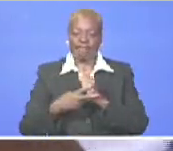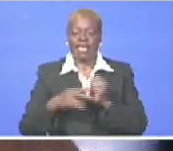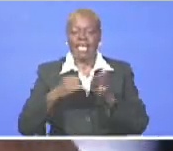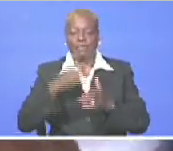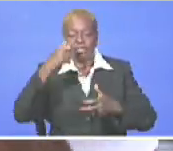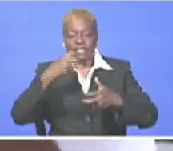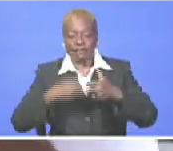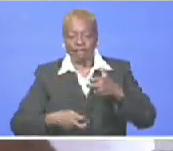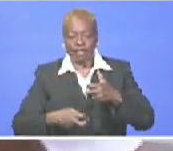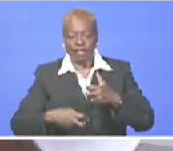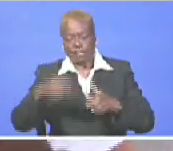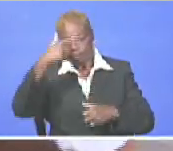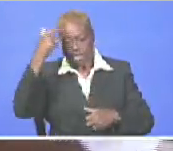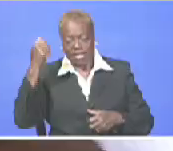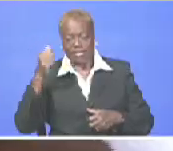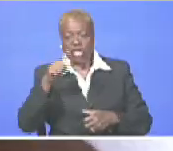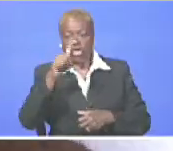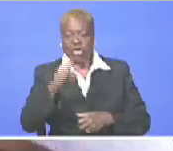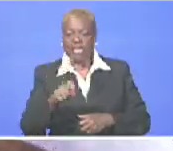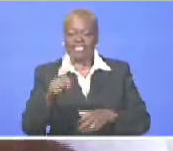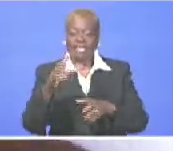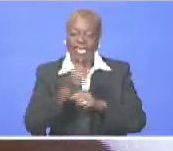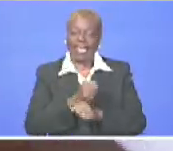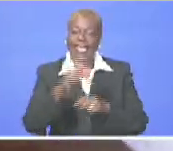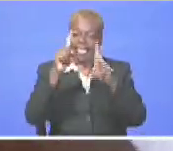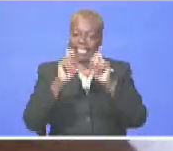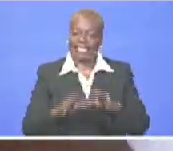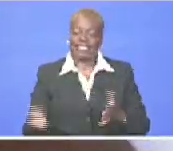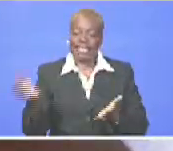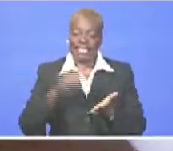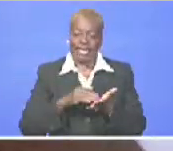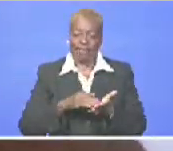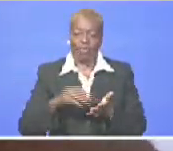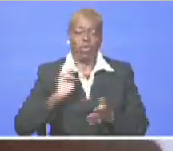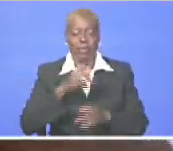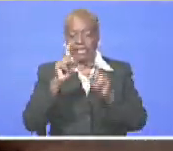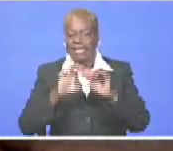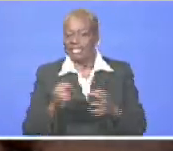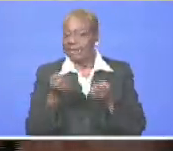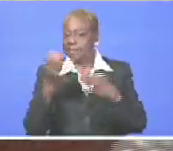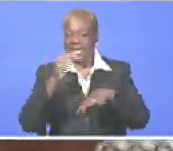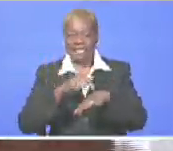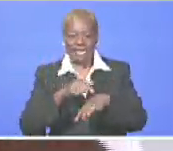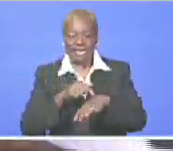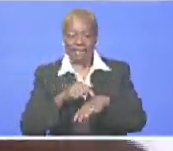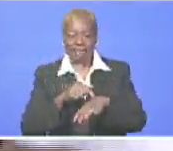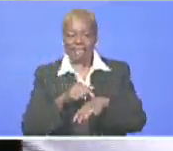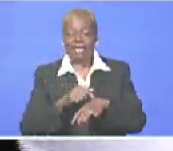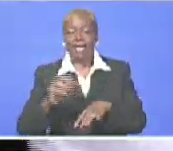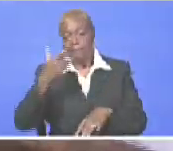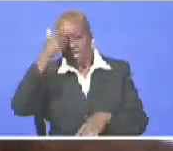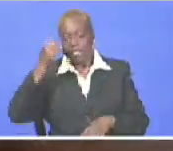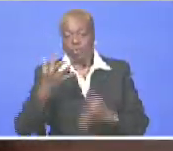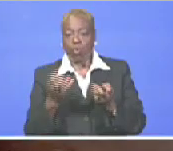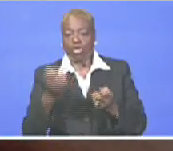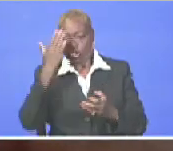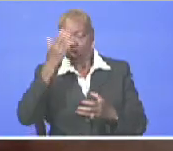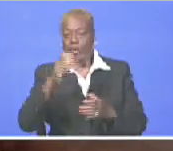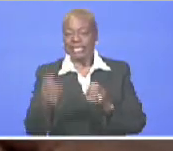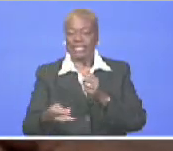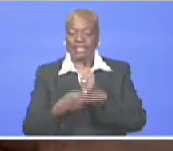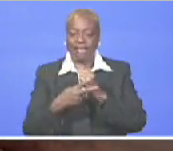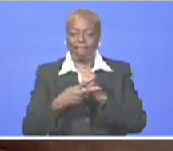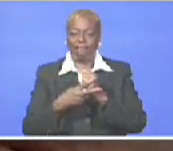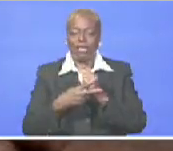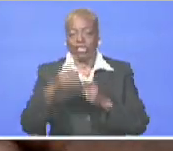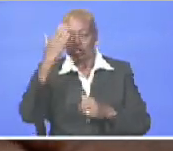because you need to get tested again. We've been tested many times because we want to know we're safe, but to know that the country is